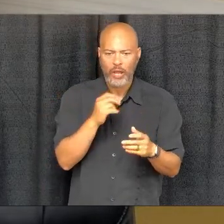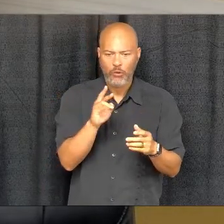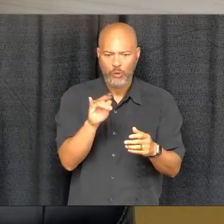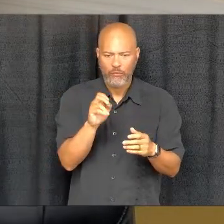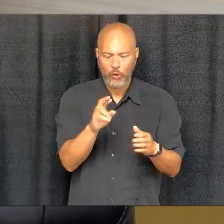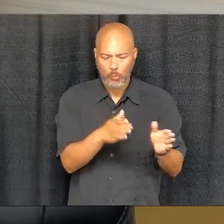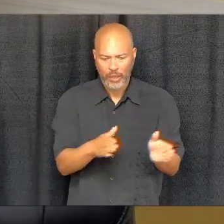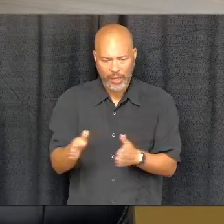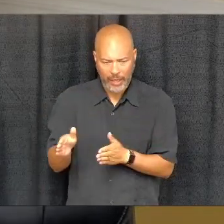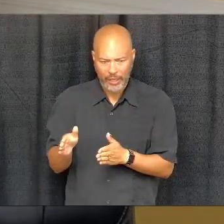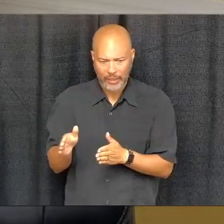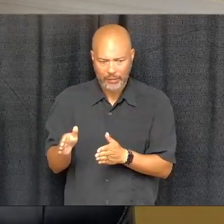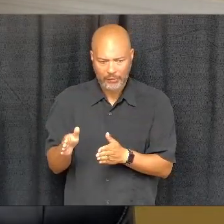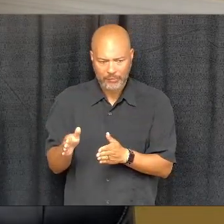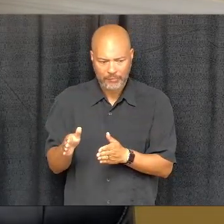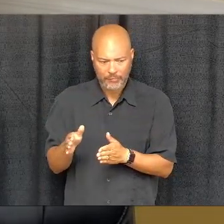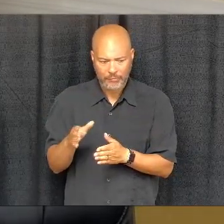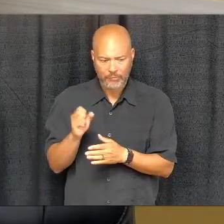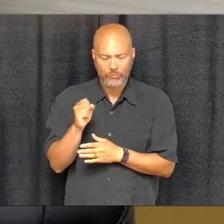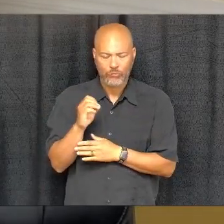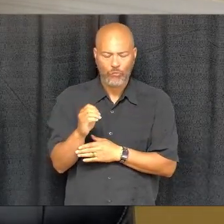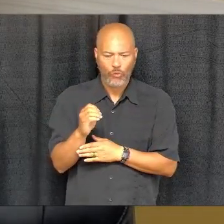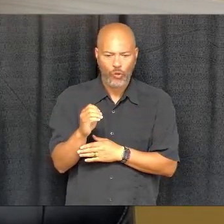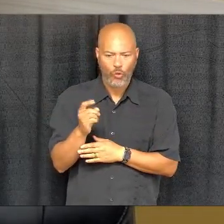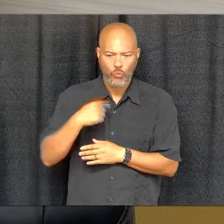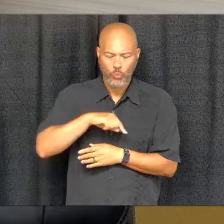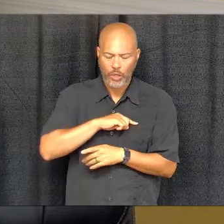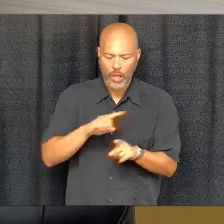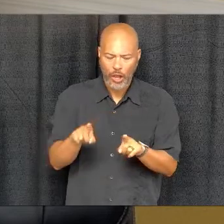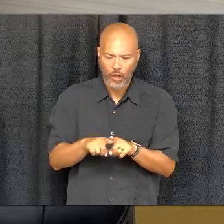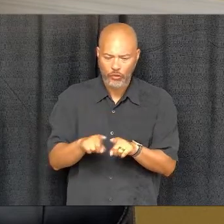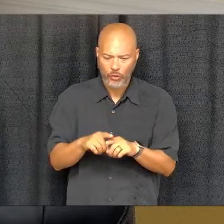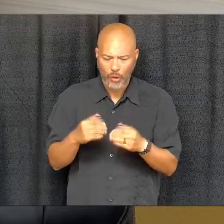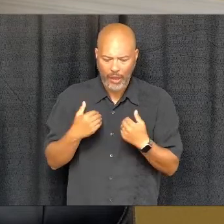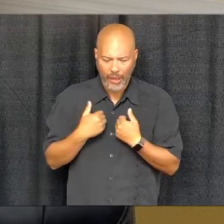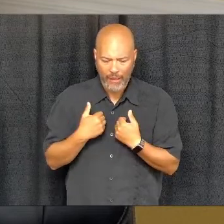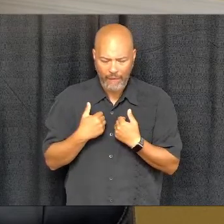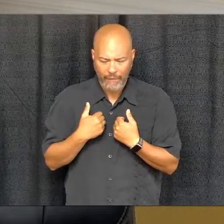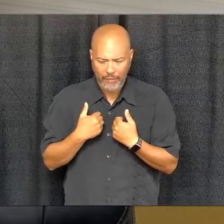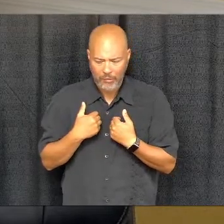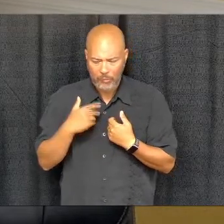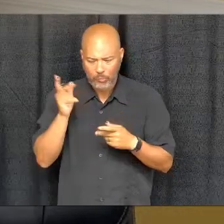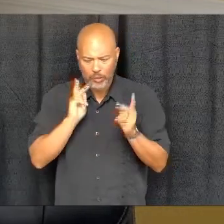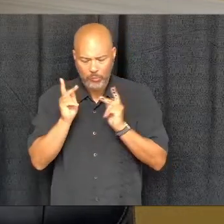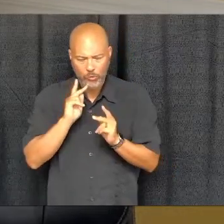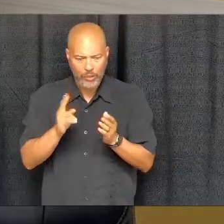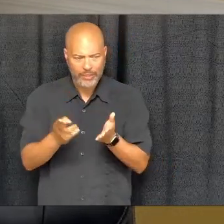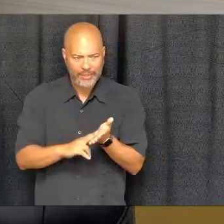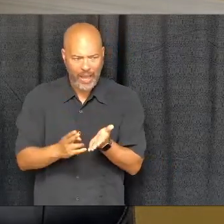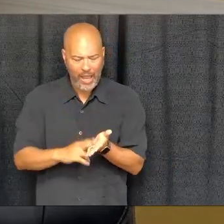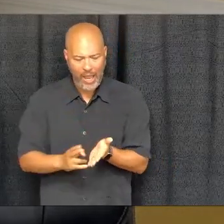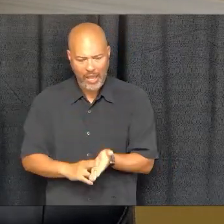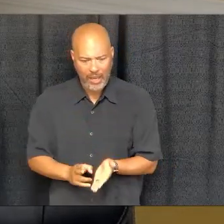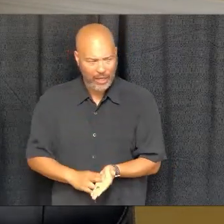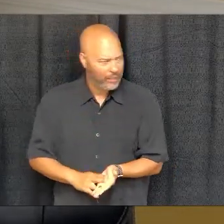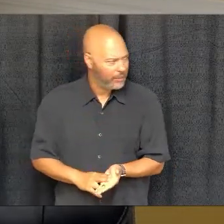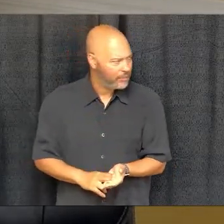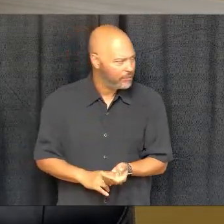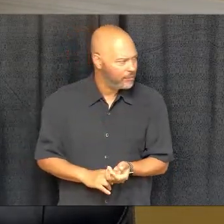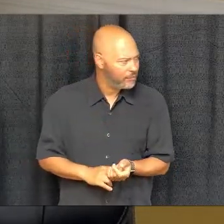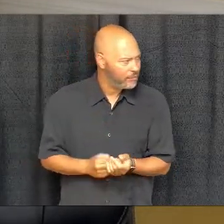plan. And so we also I had residents to sign a